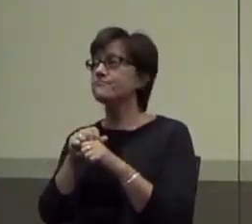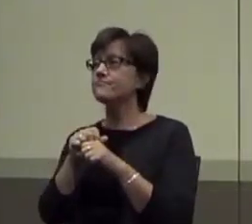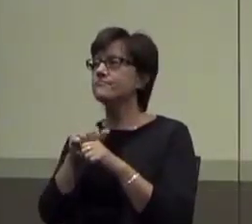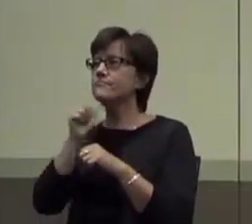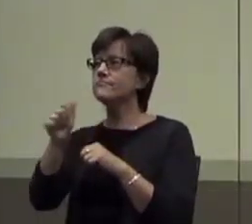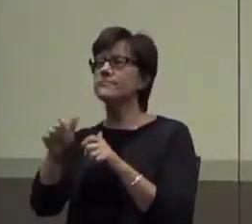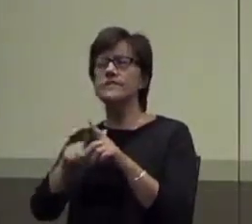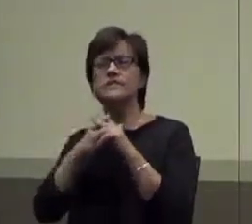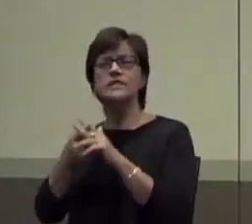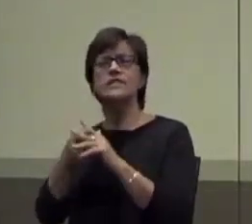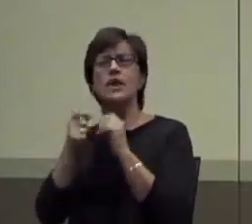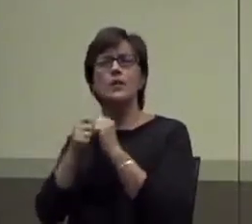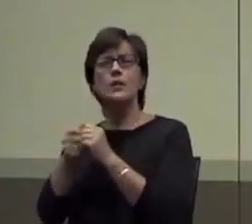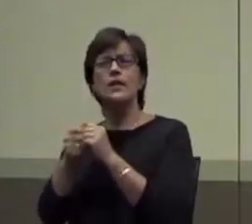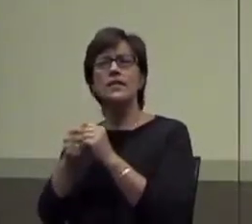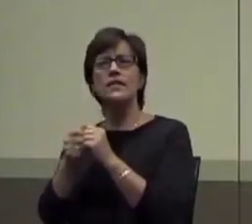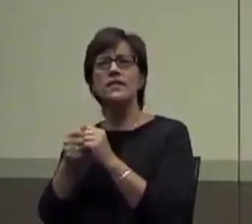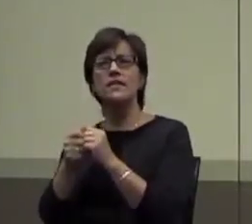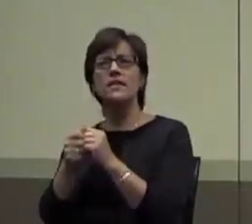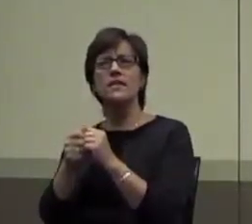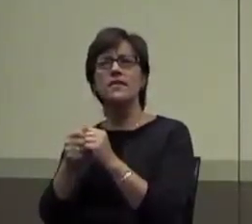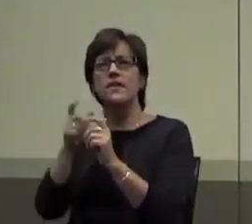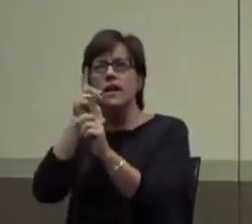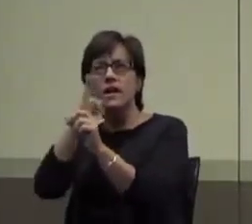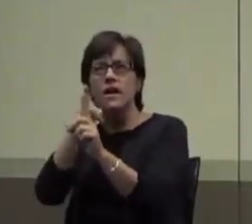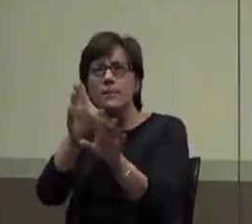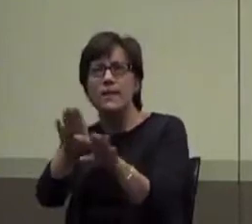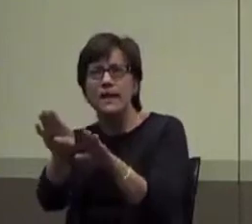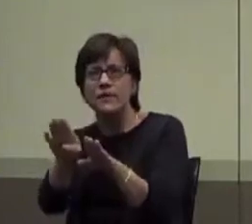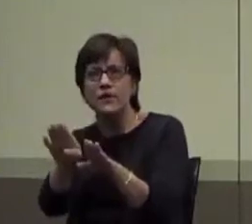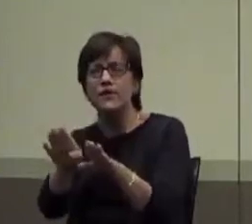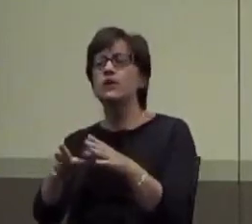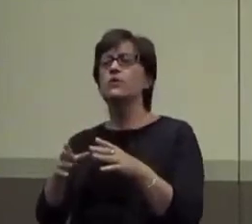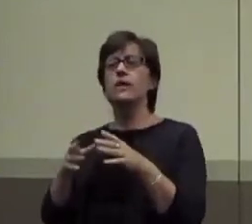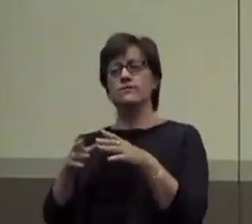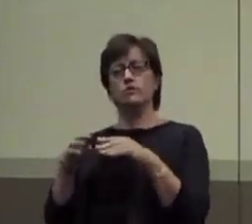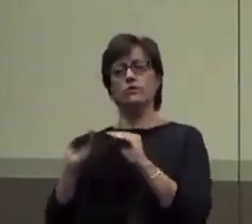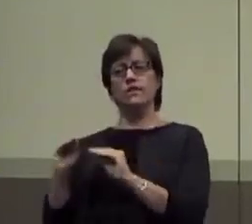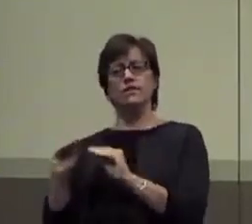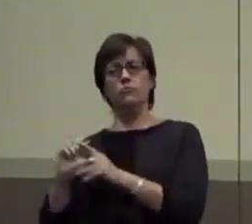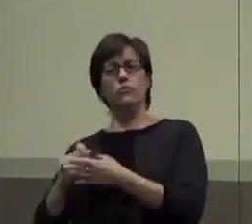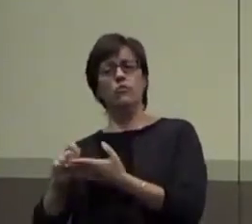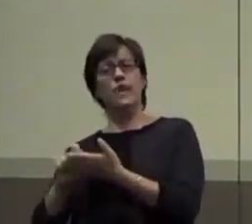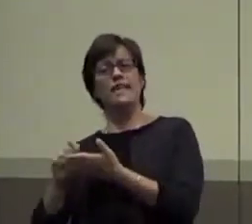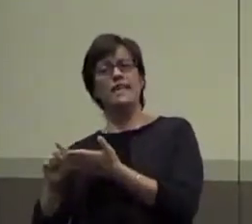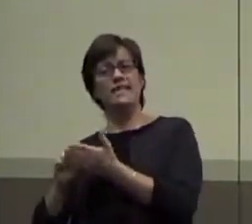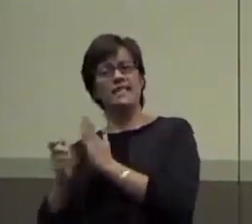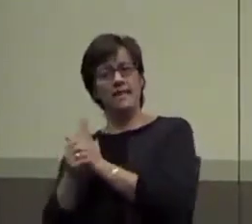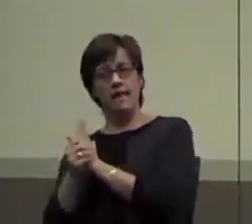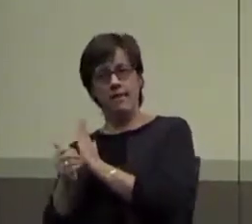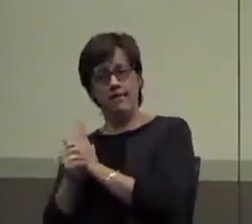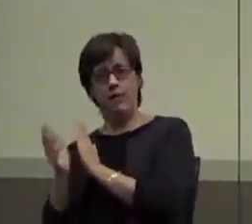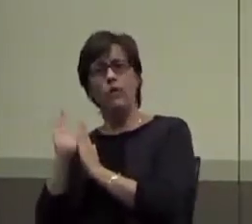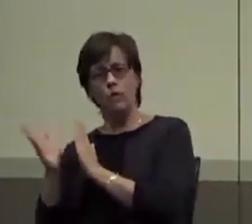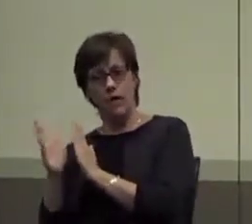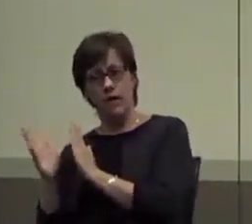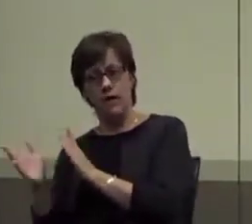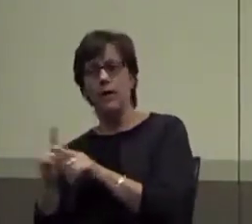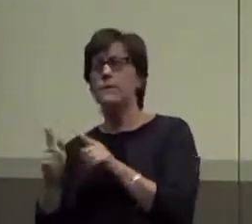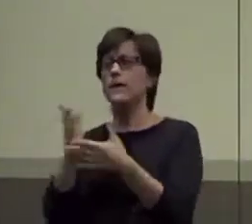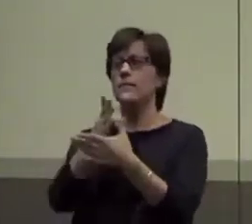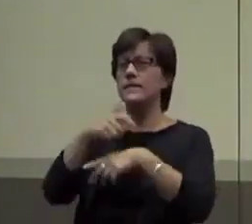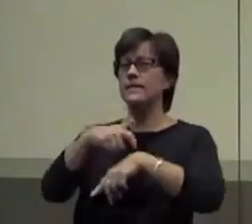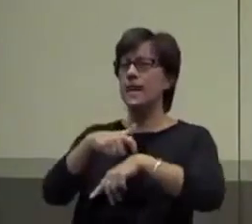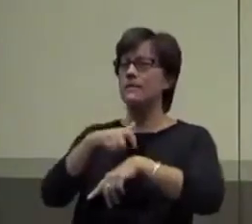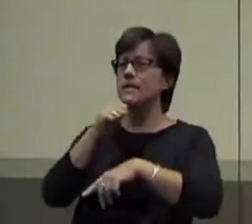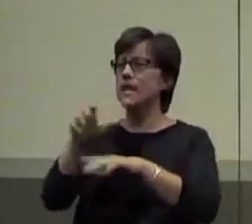with then that desired behavior. We do need to teach her those writing skills, and we're going to do that, definitely. But in the meantime, we're not going